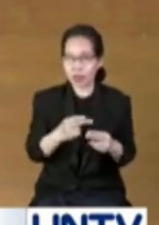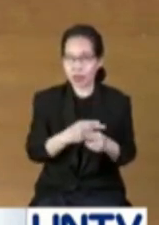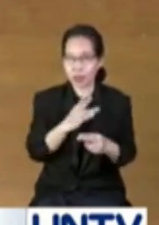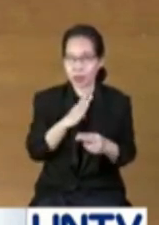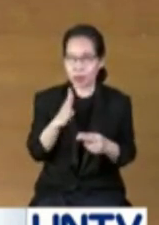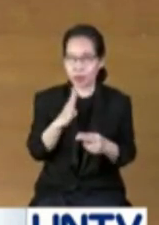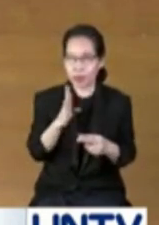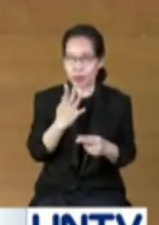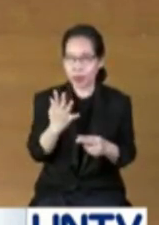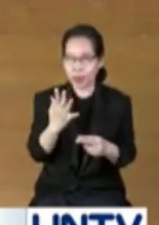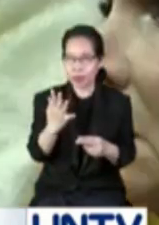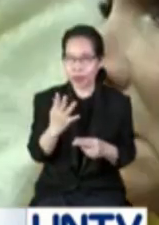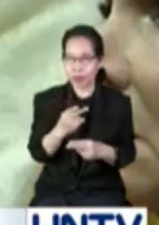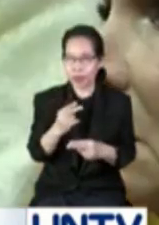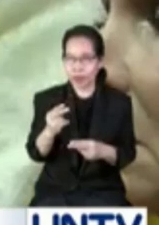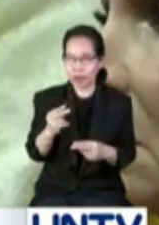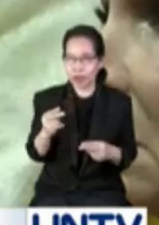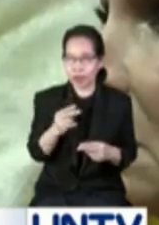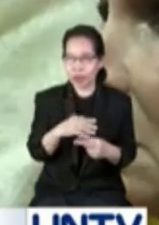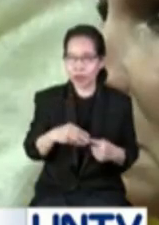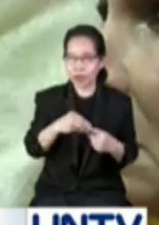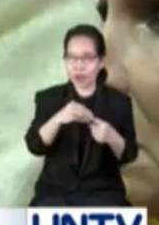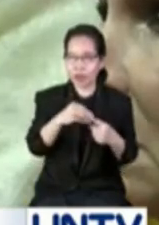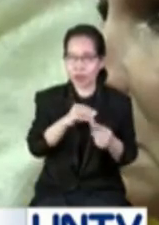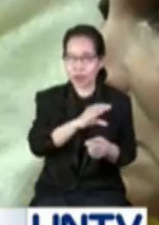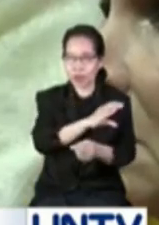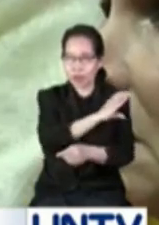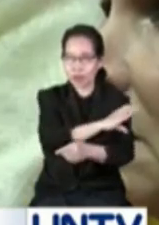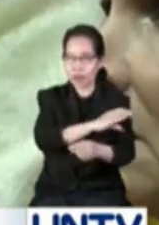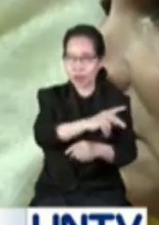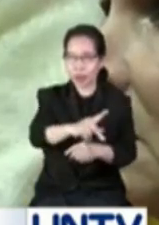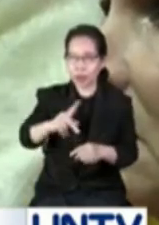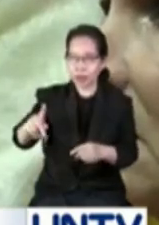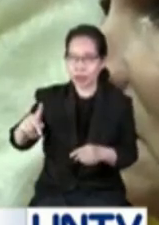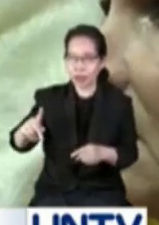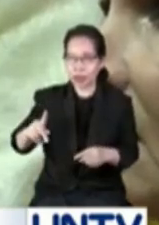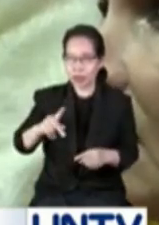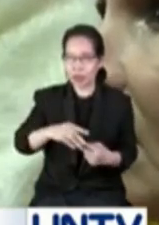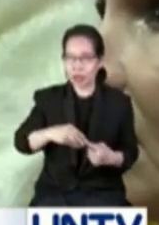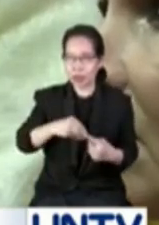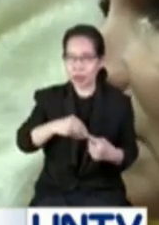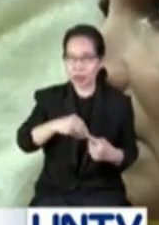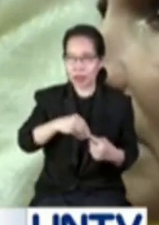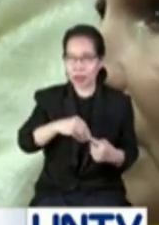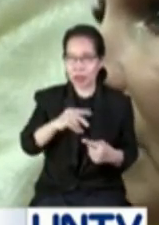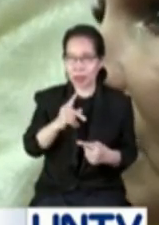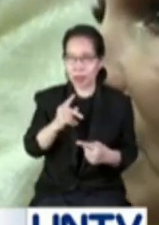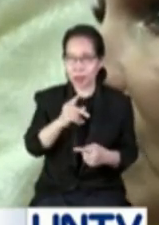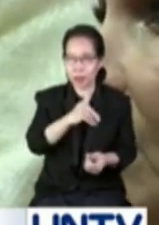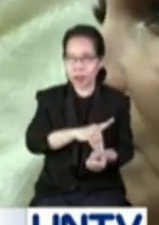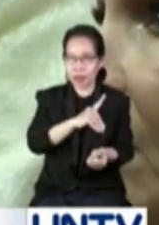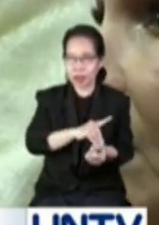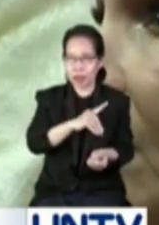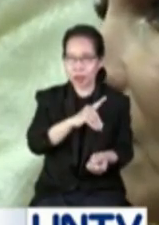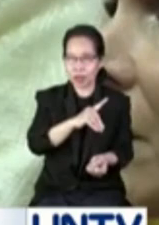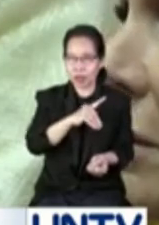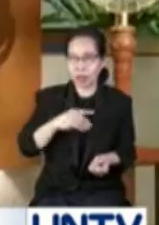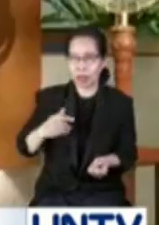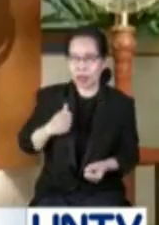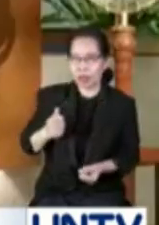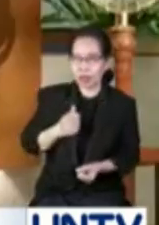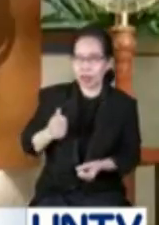5-hectare multi-specialty center in Pampanga, which will specialize in pediatrics, cardiology, kidney, and cancer treatment.